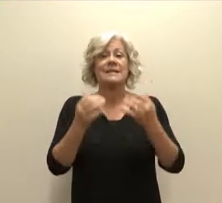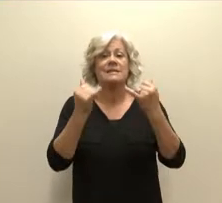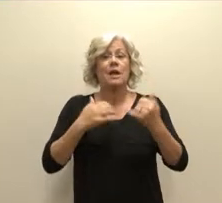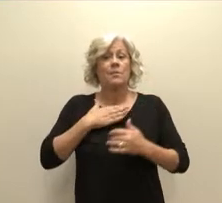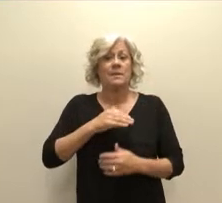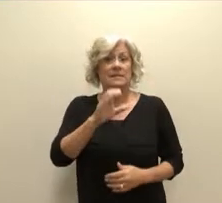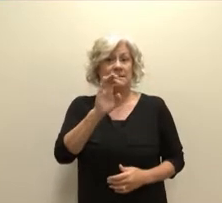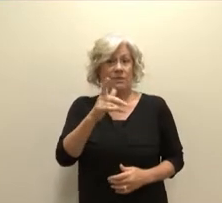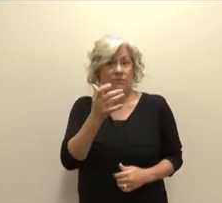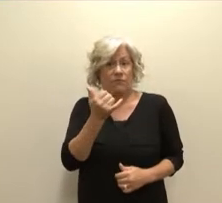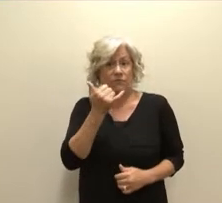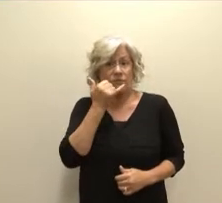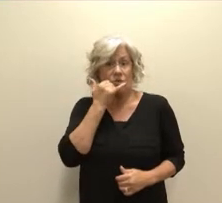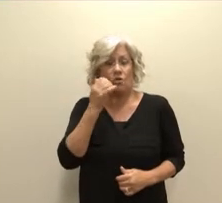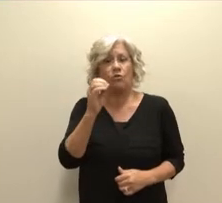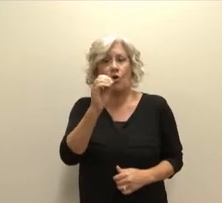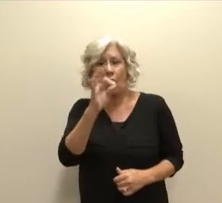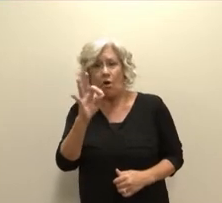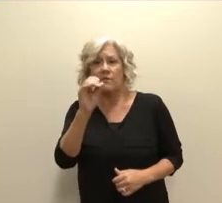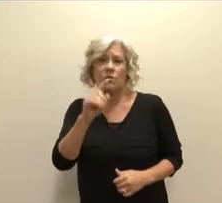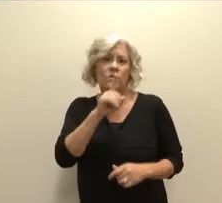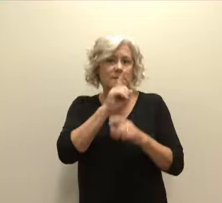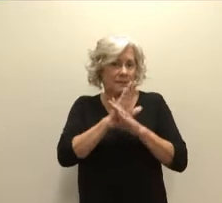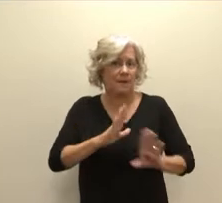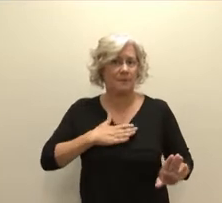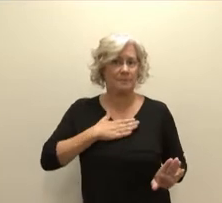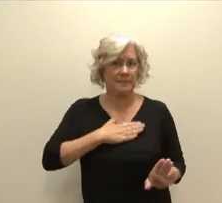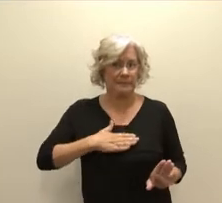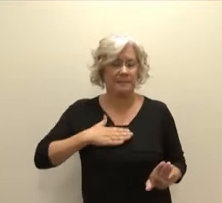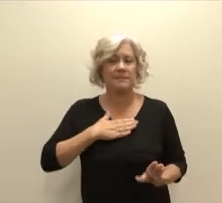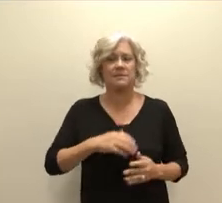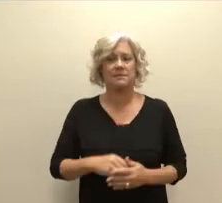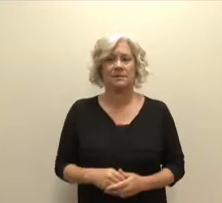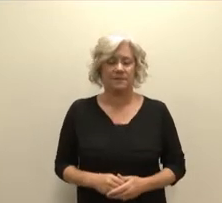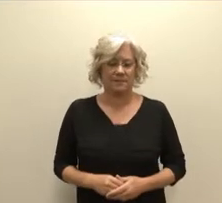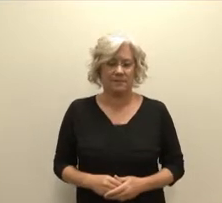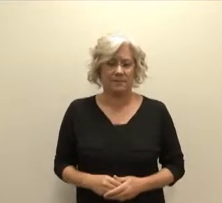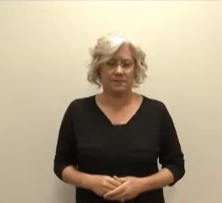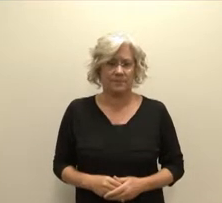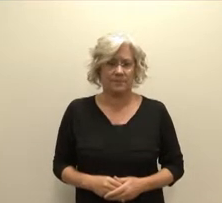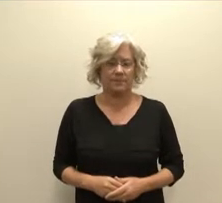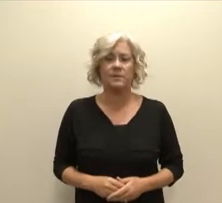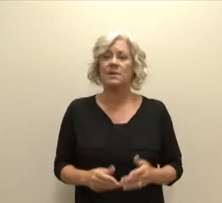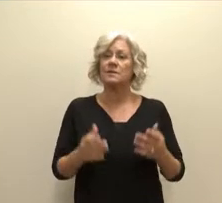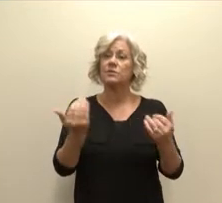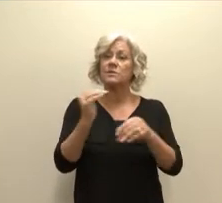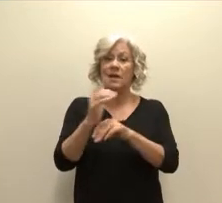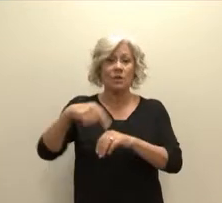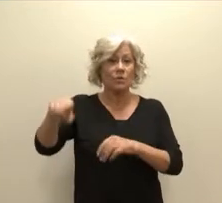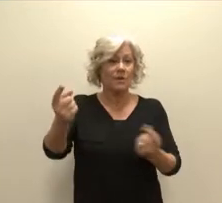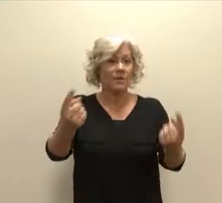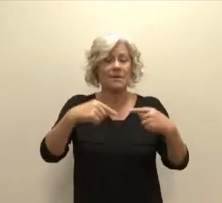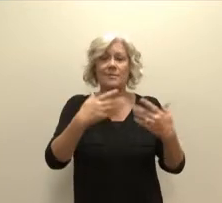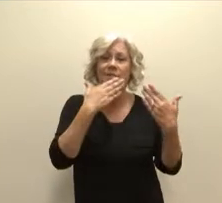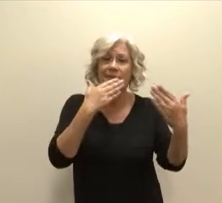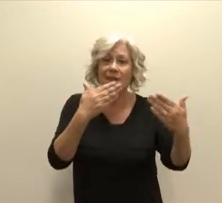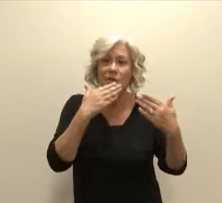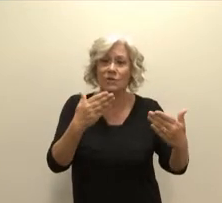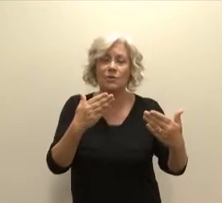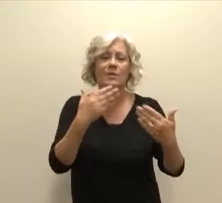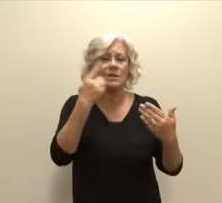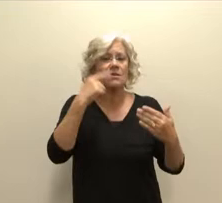to silent alert if you have not already done so, and we appreciate the time you have taken to join us and your interest in Waco